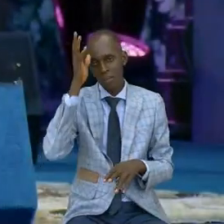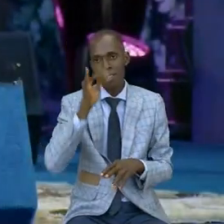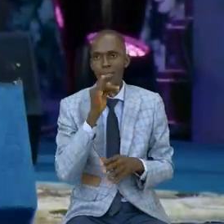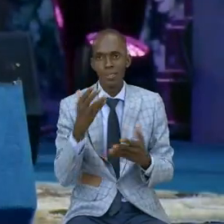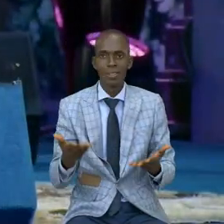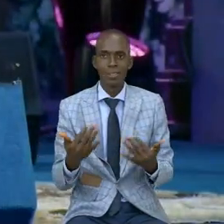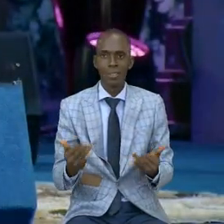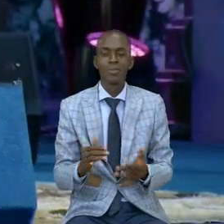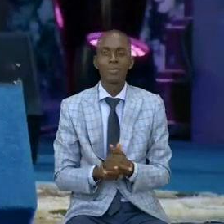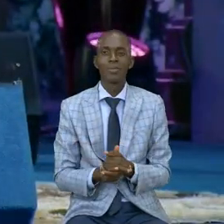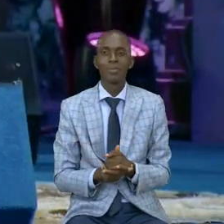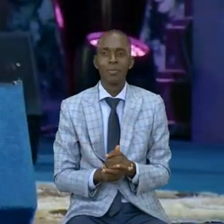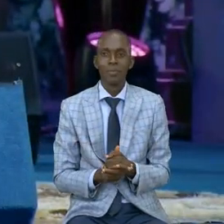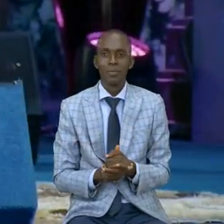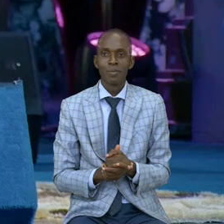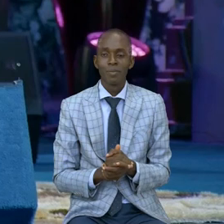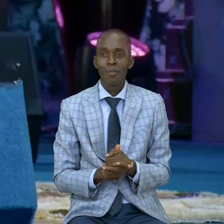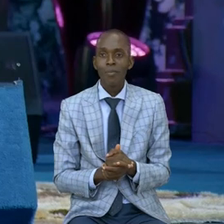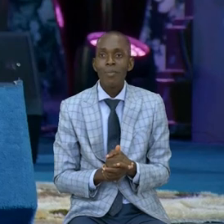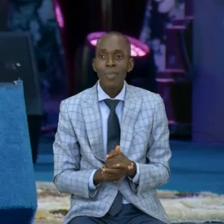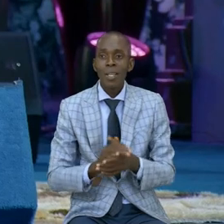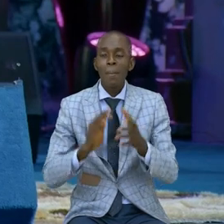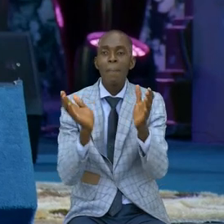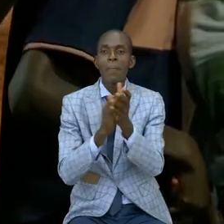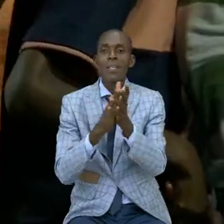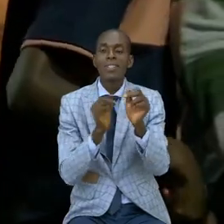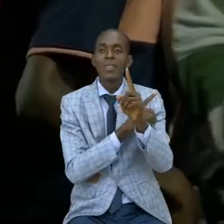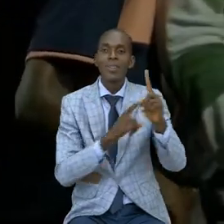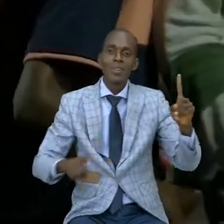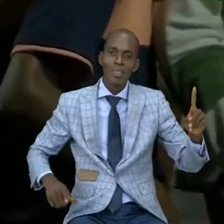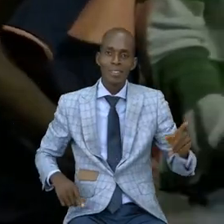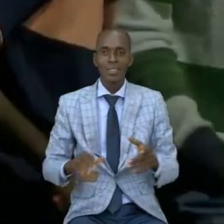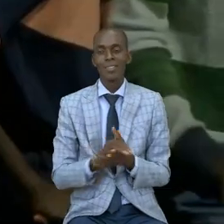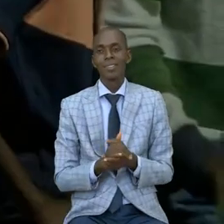sir. Somebody there, praise the Lord.